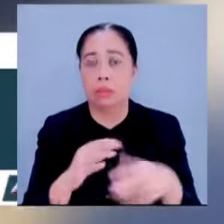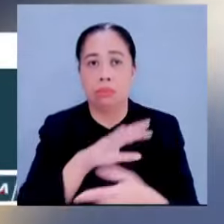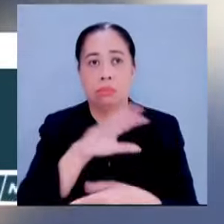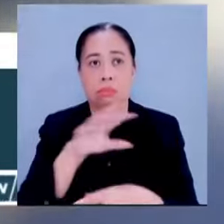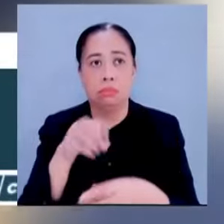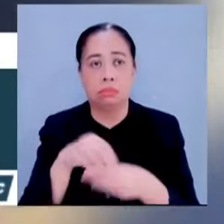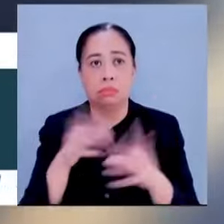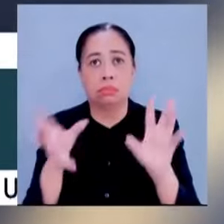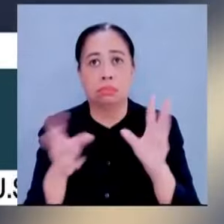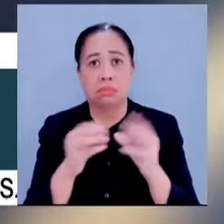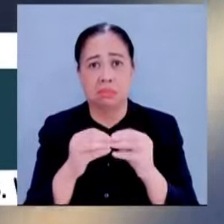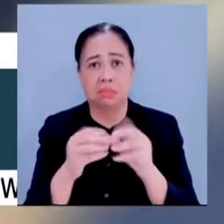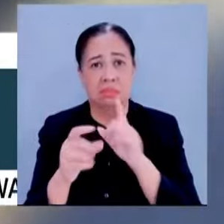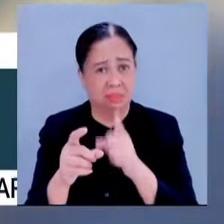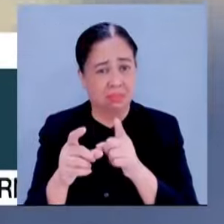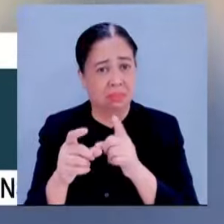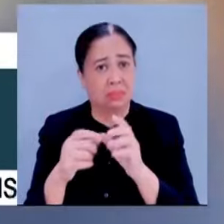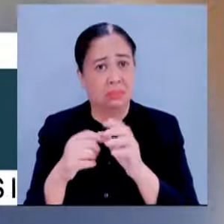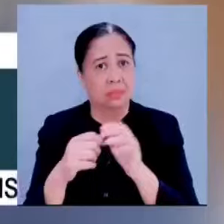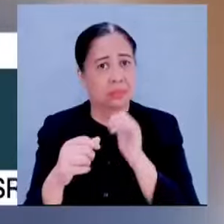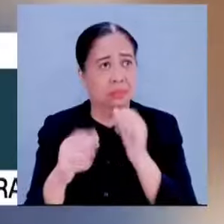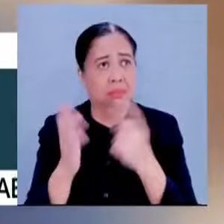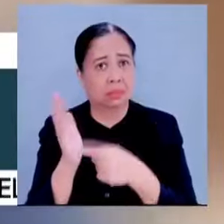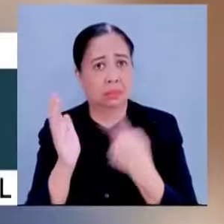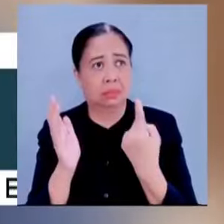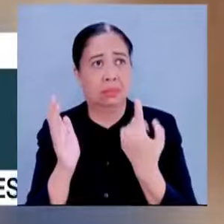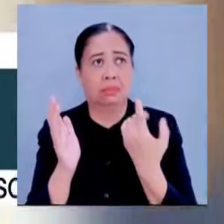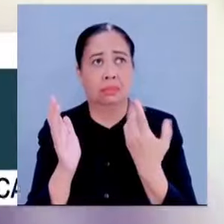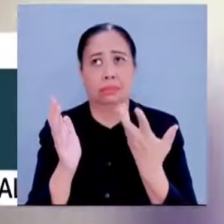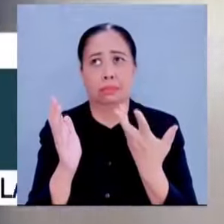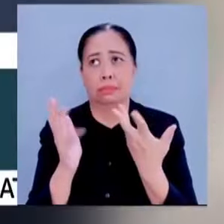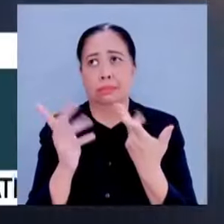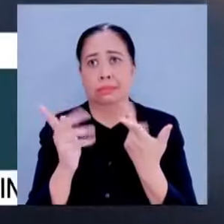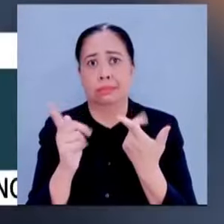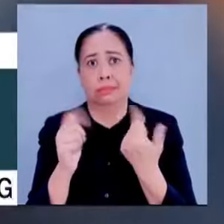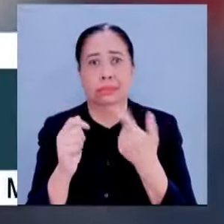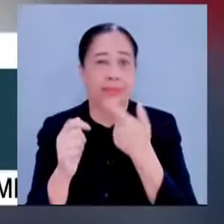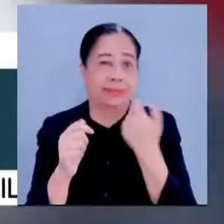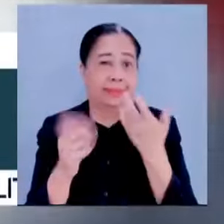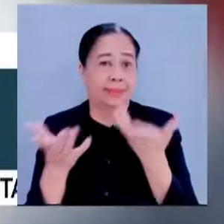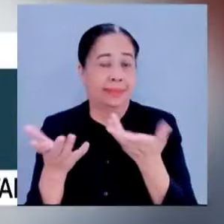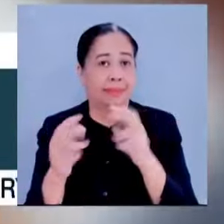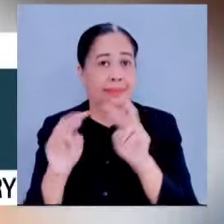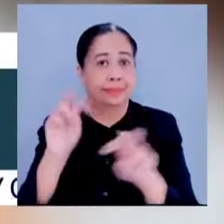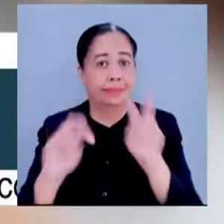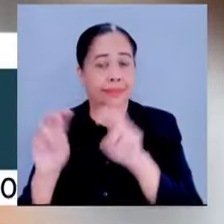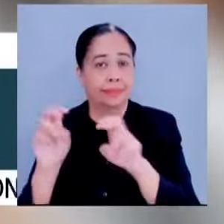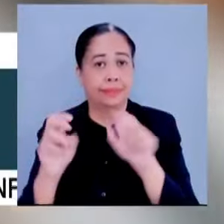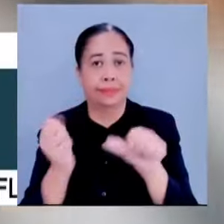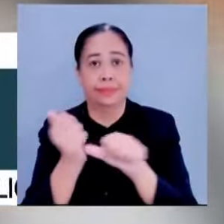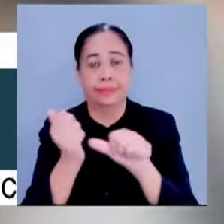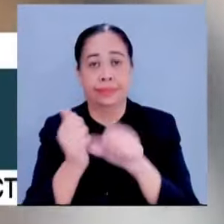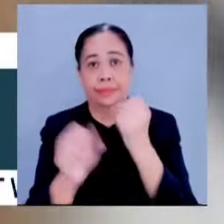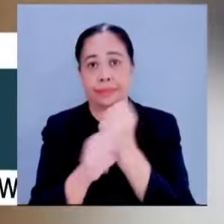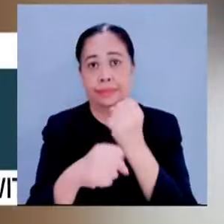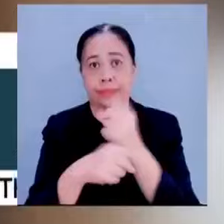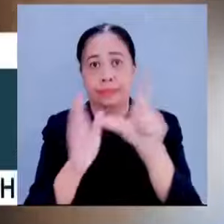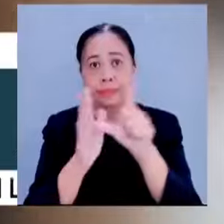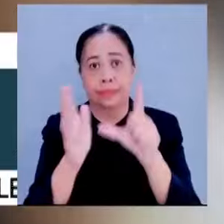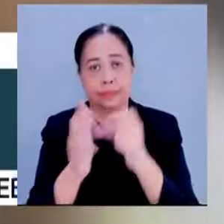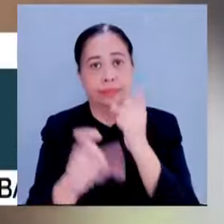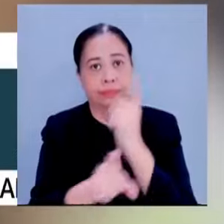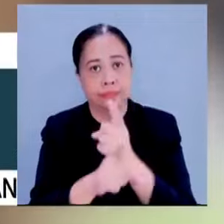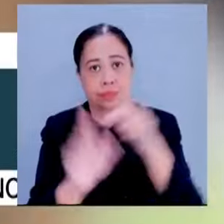hearings would be really not just of course, because these are inquiries in aid of legislation to come up with the